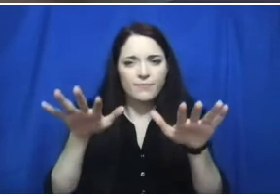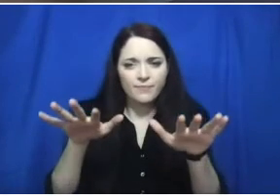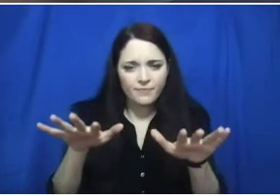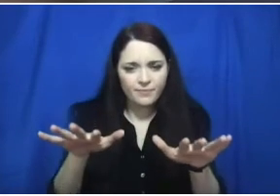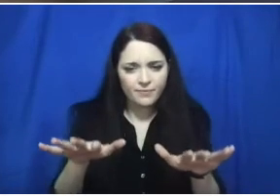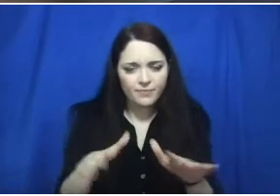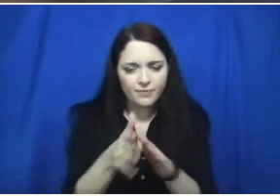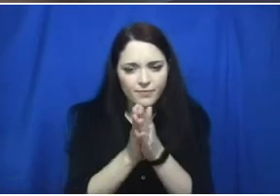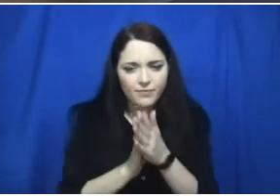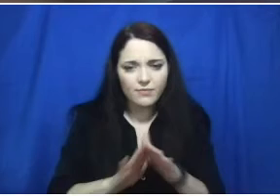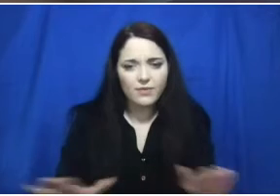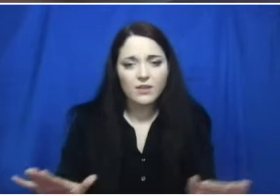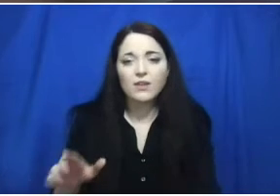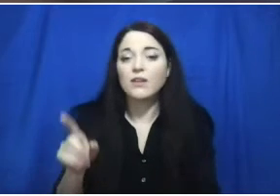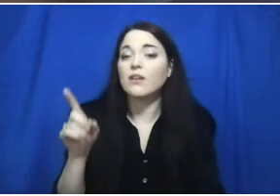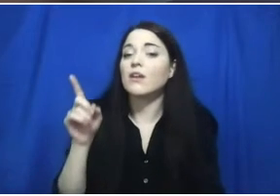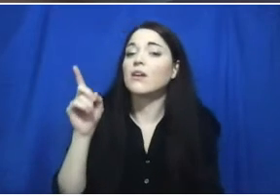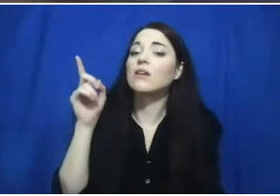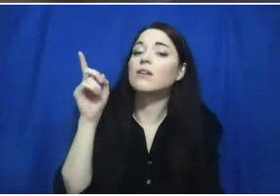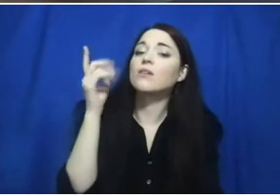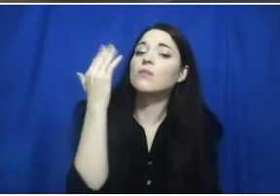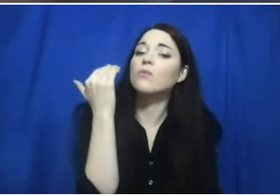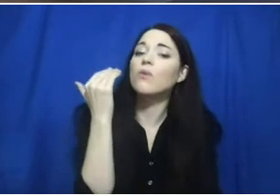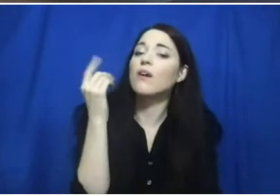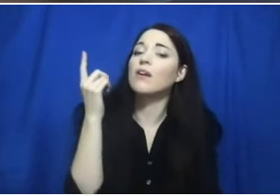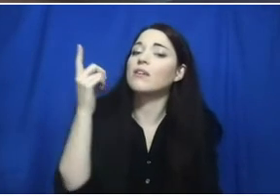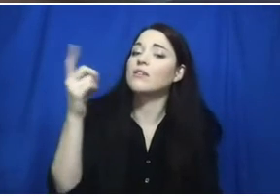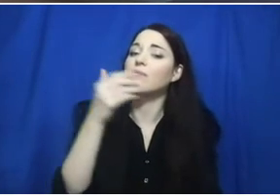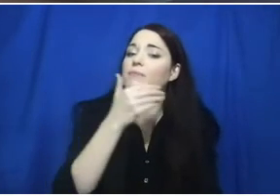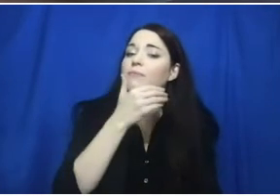your best forever